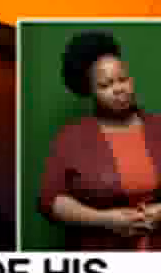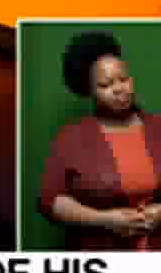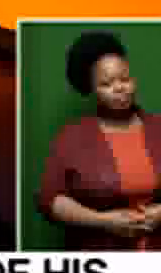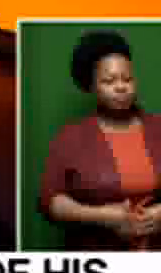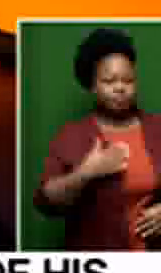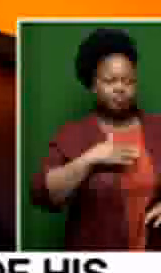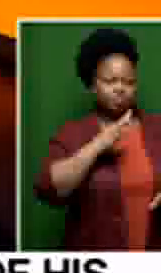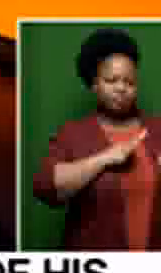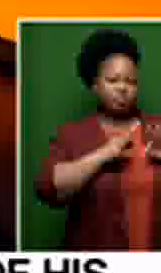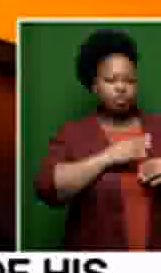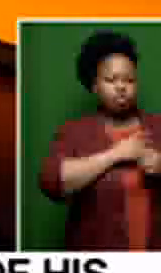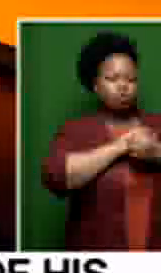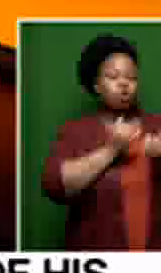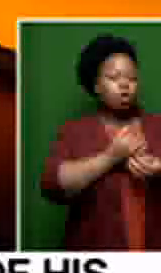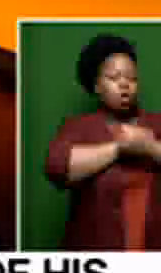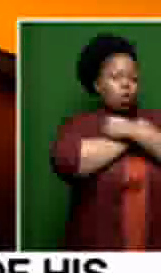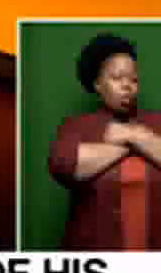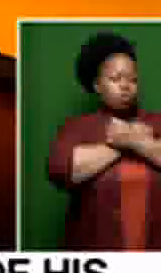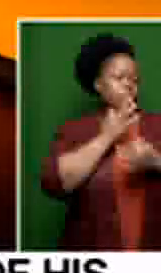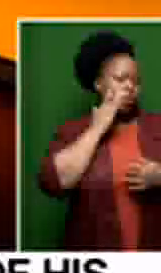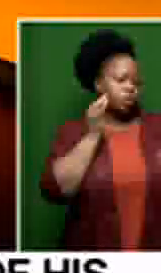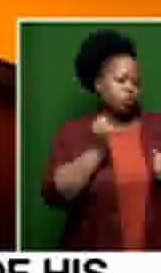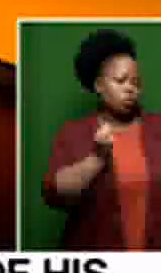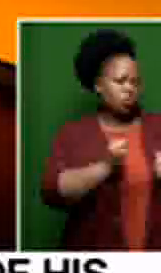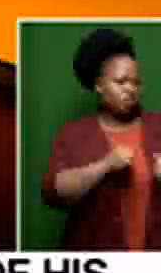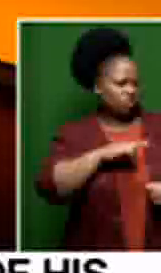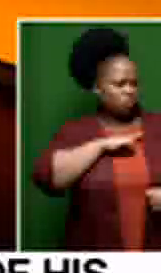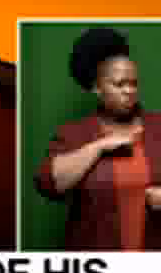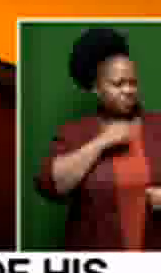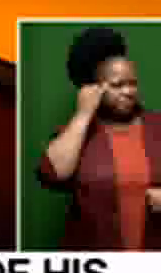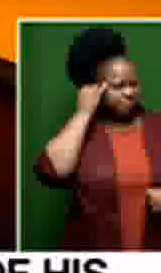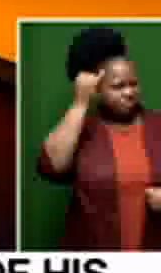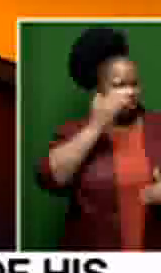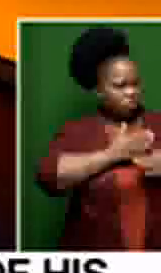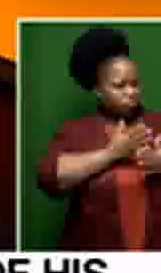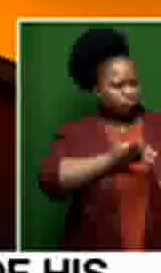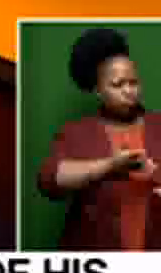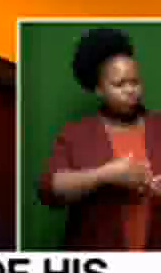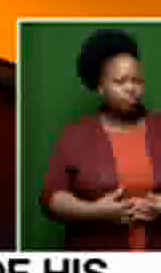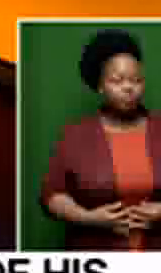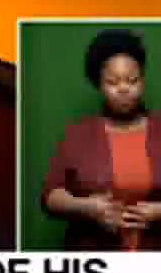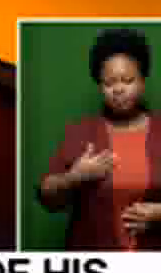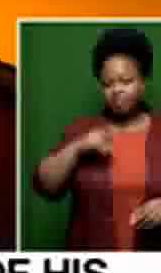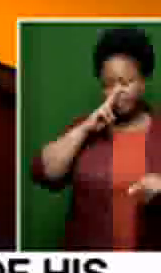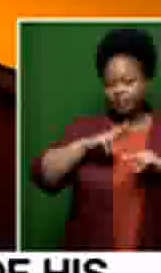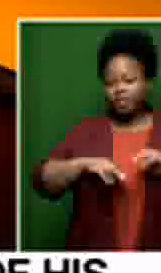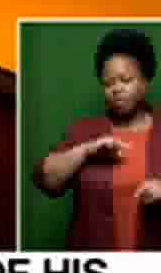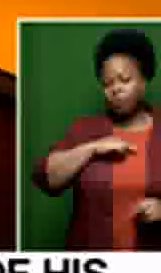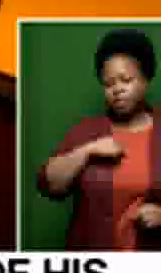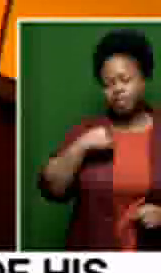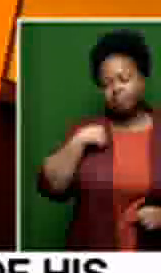talk about Hold Me When It's Cold. What inspired this body of work? It's actually funny because I was working on my